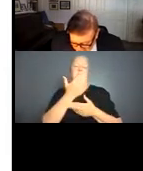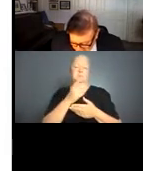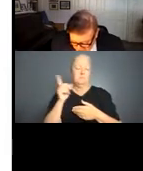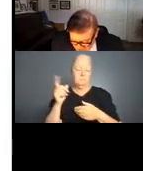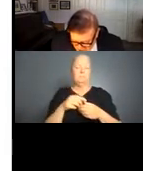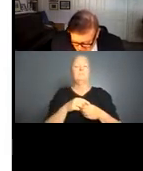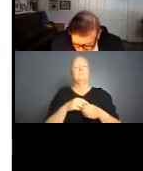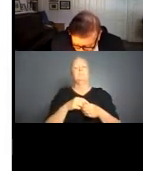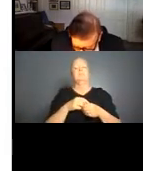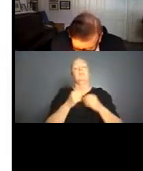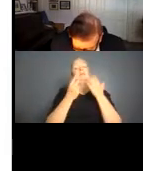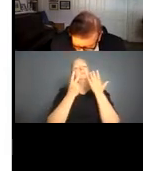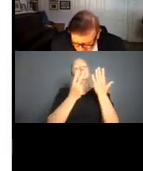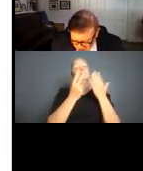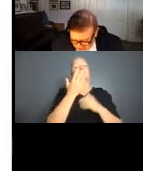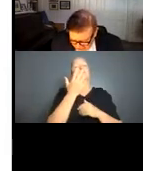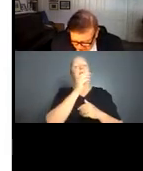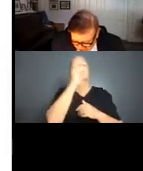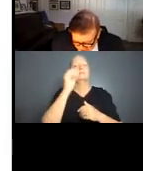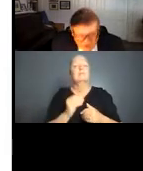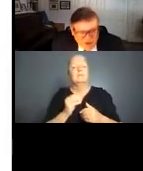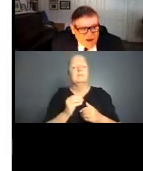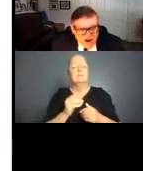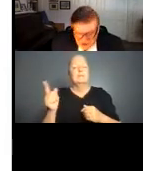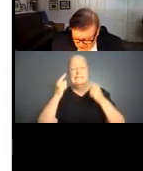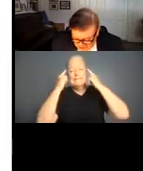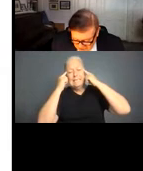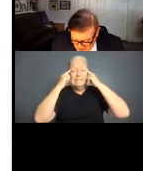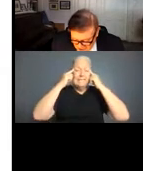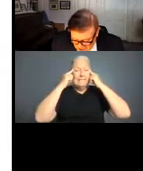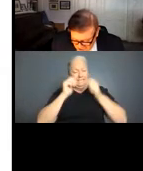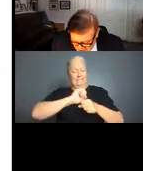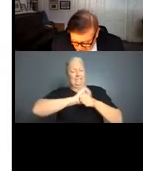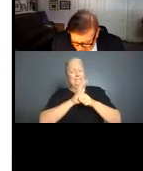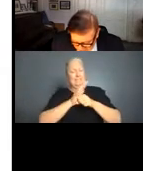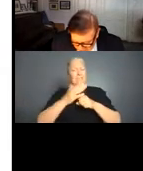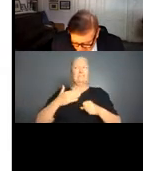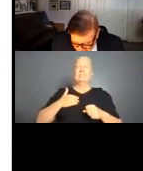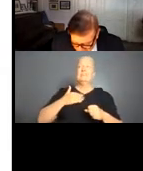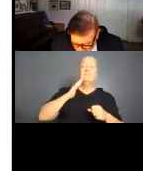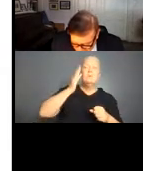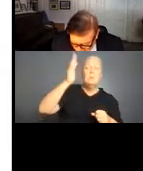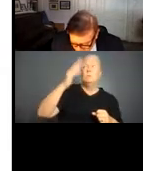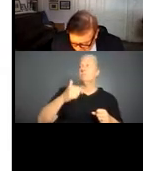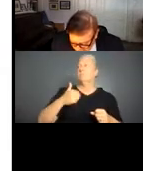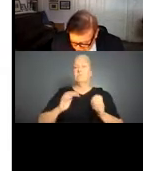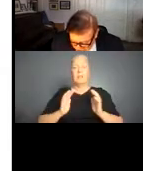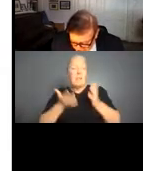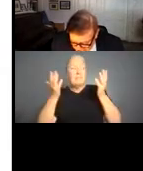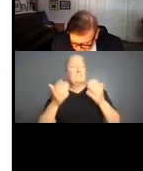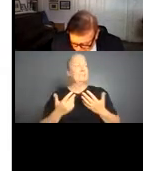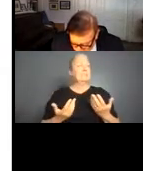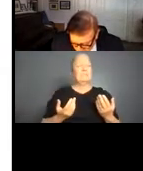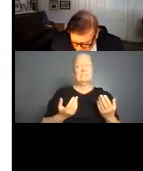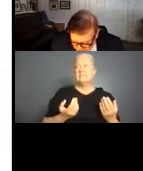75% were worried about the effects of coronavirus on their life. People with health